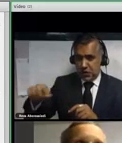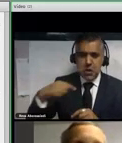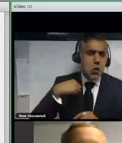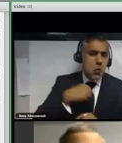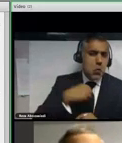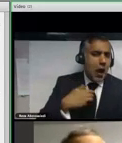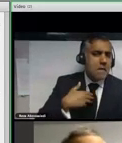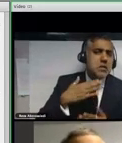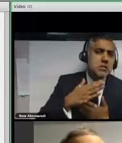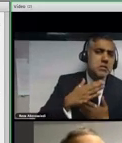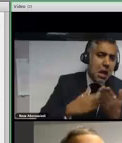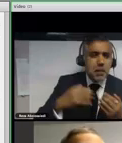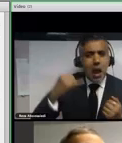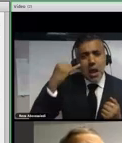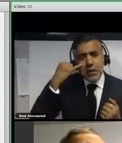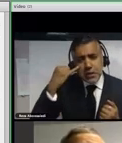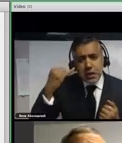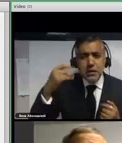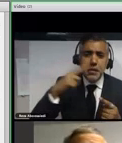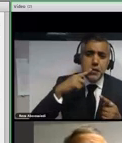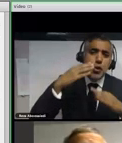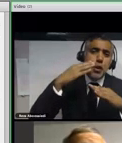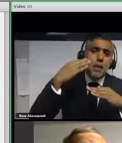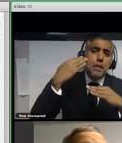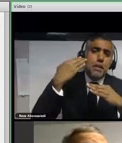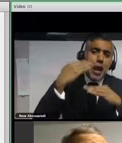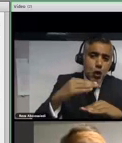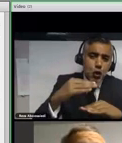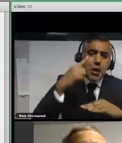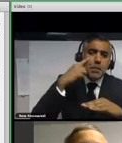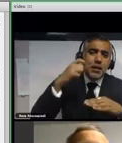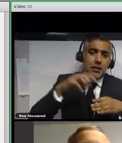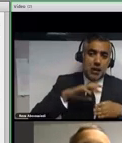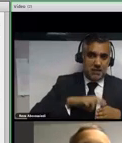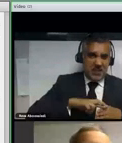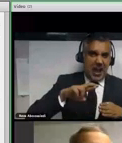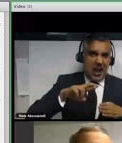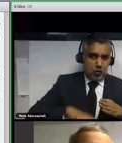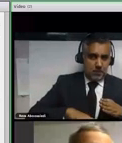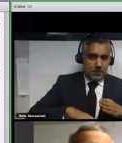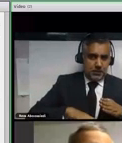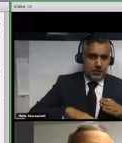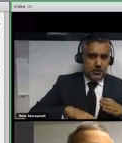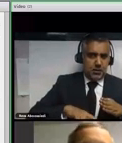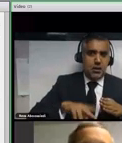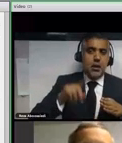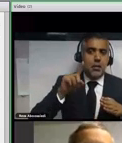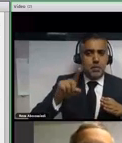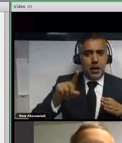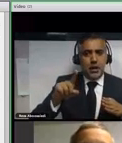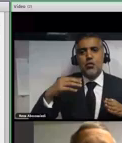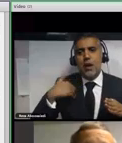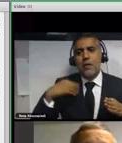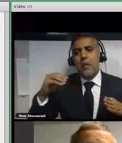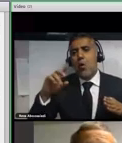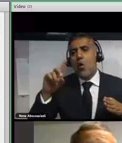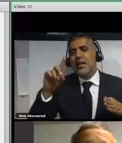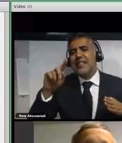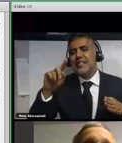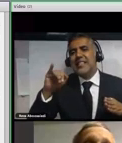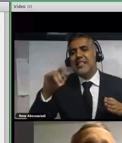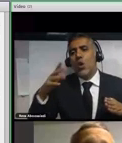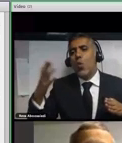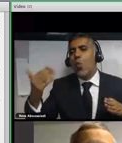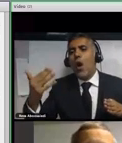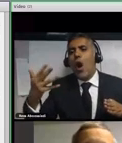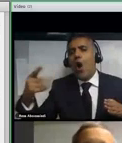that that there are barriers because of the different outcomes. But to really get a detailed sense of what those barriers are